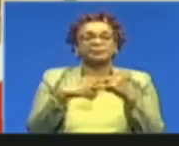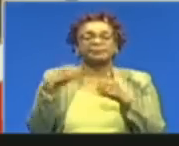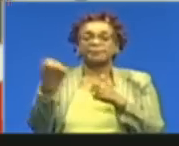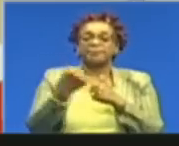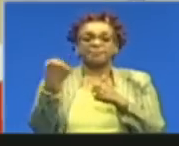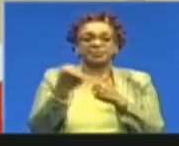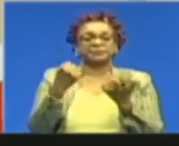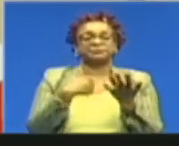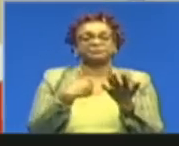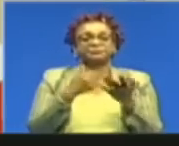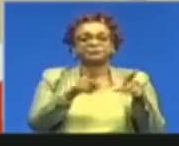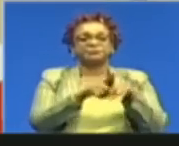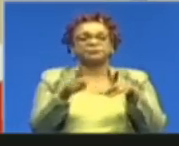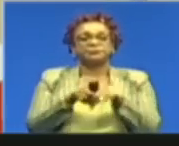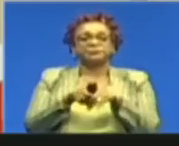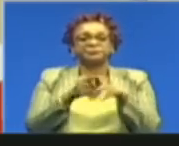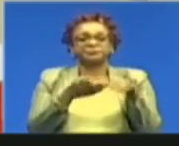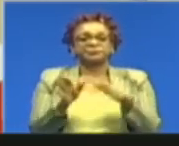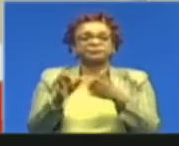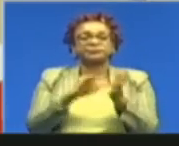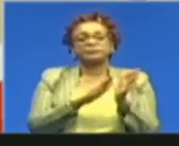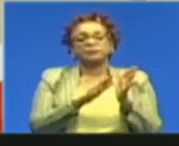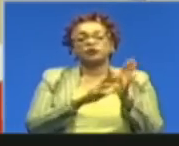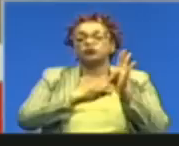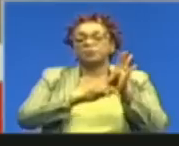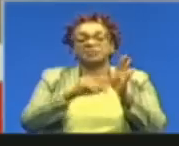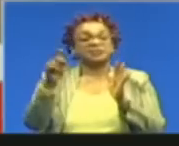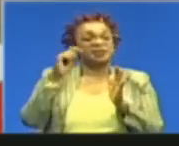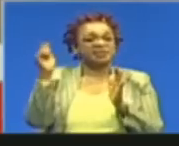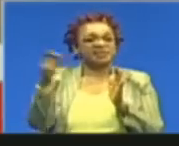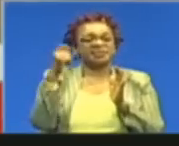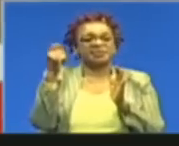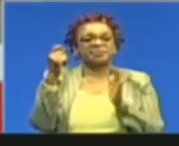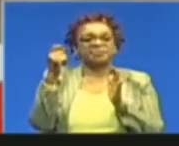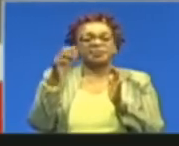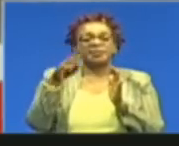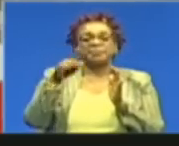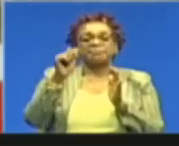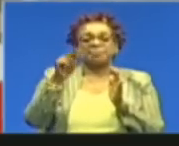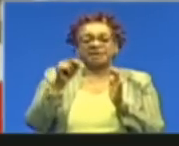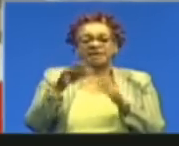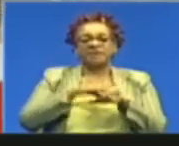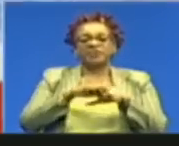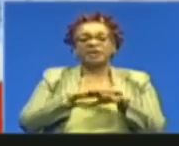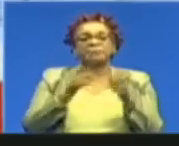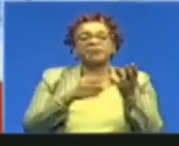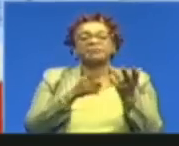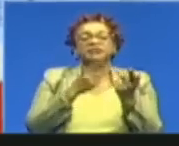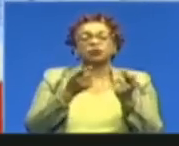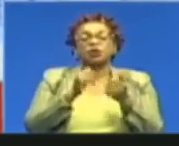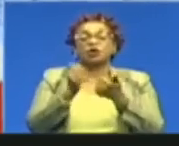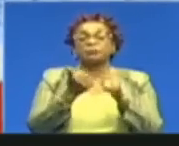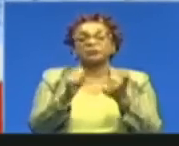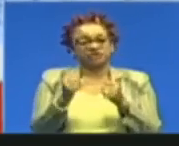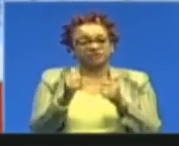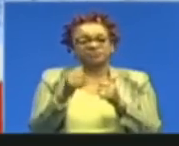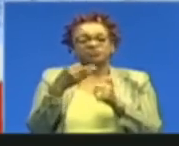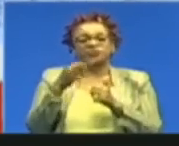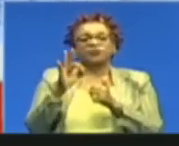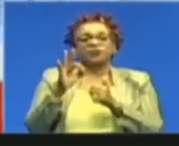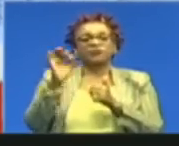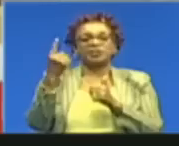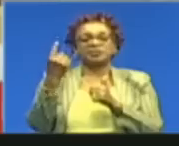there will also be an opportunity to represent Kenya in the Pan-African Mathematical Olympiad for the first